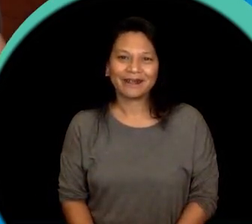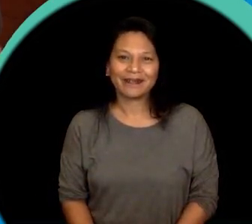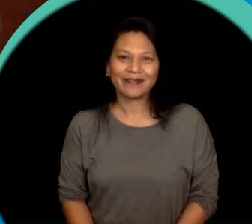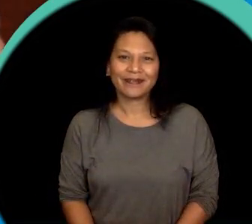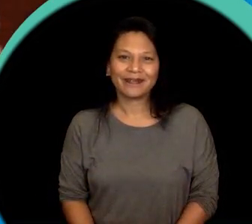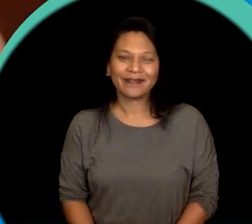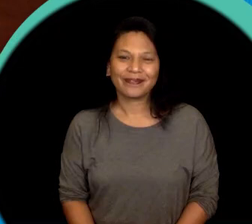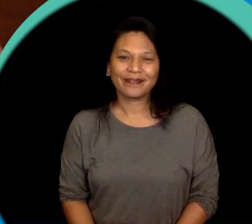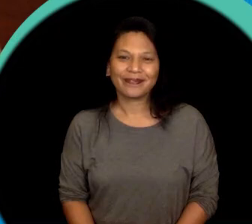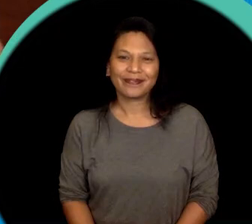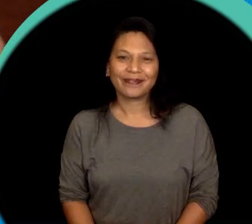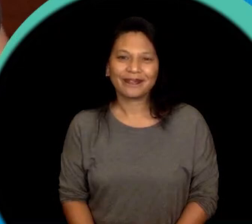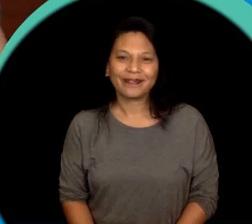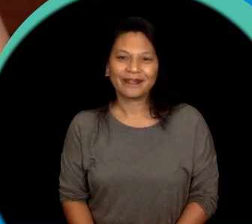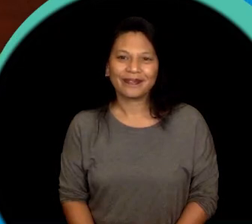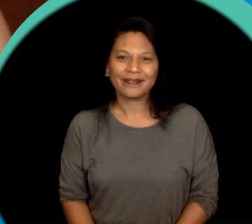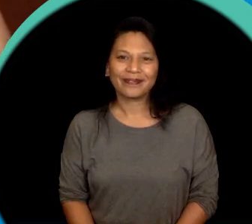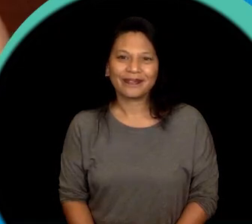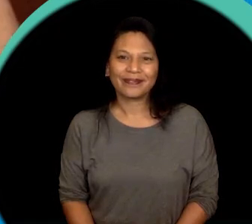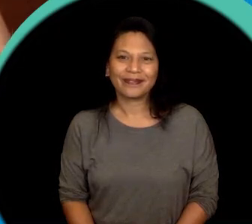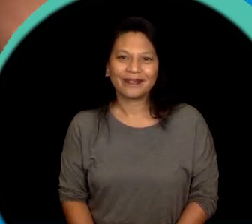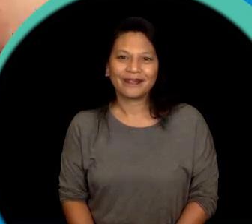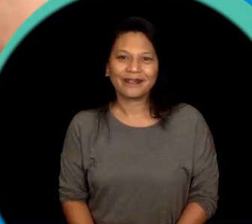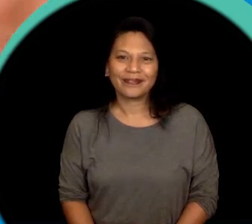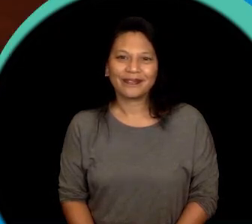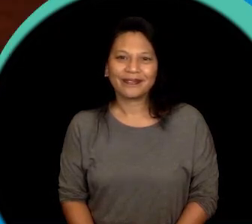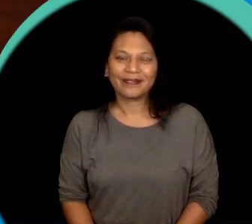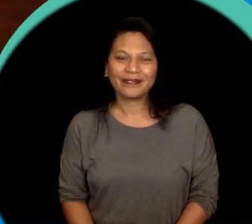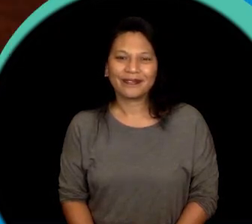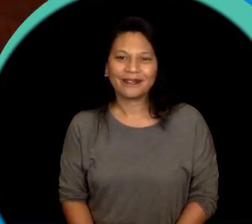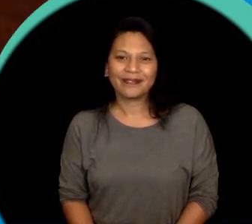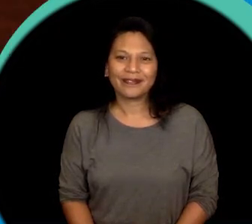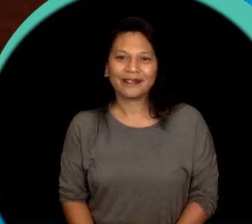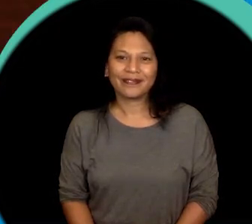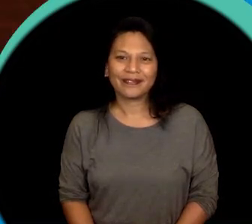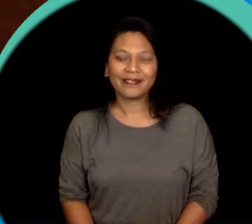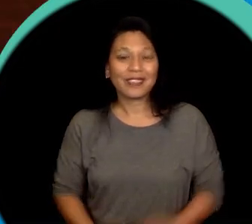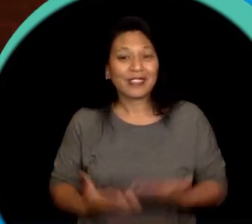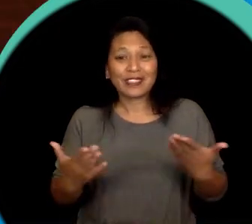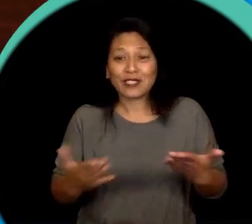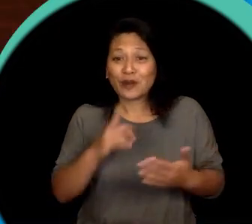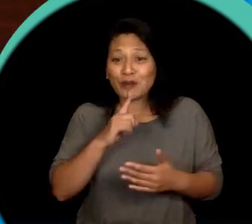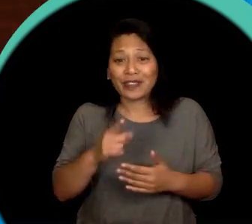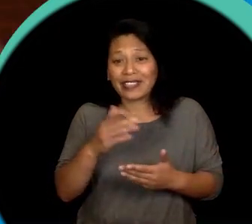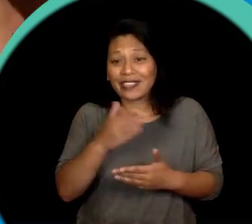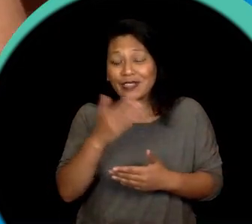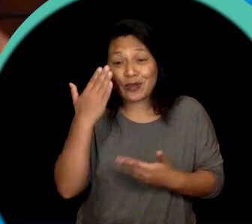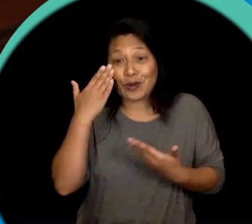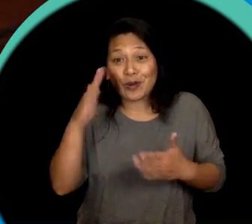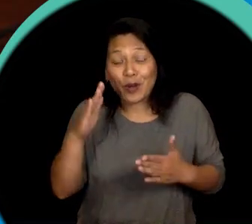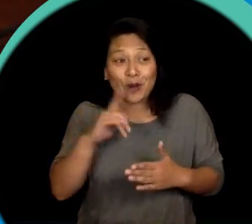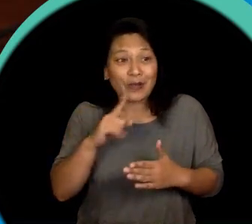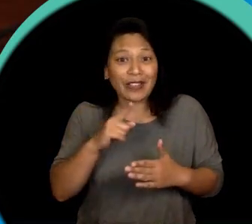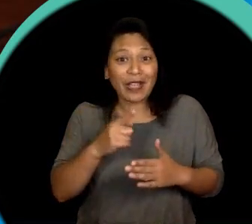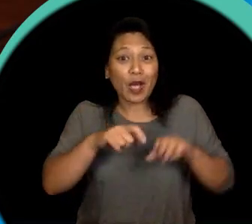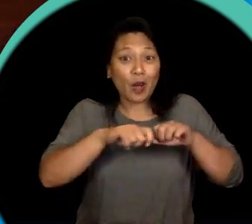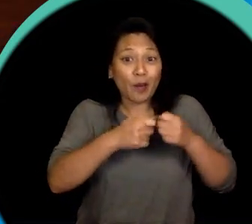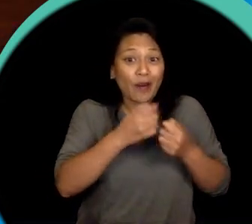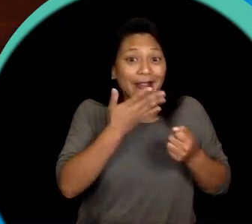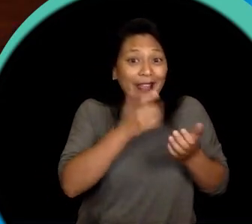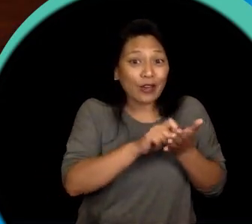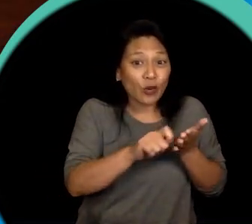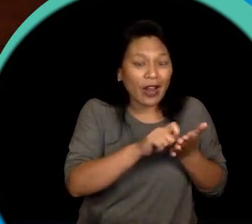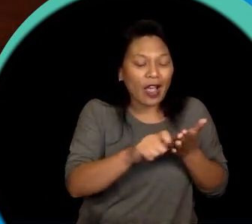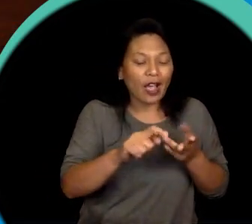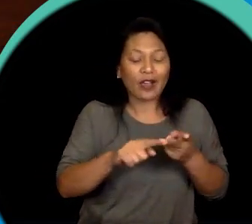Kind of blotchy. But you can kind of see what I mean. You could, you never know what might come out of a broken crayon